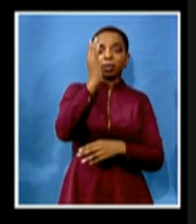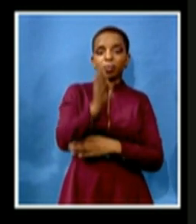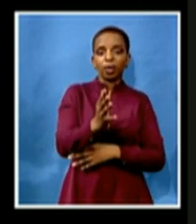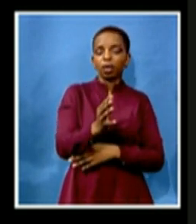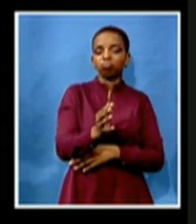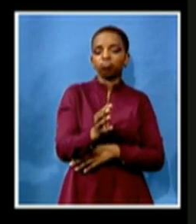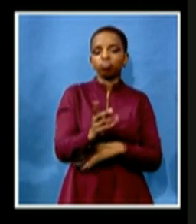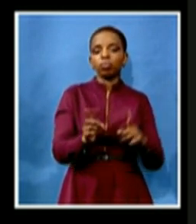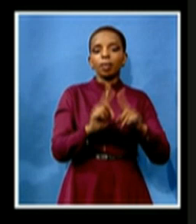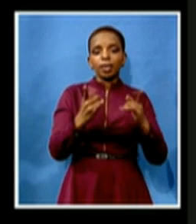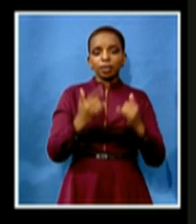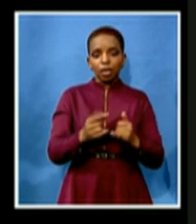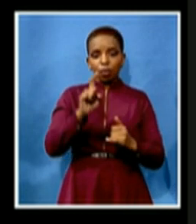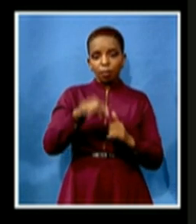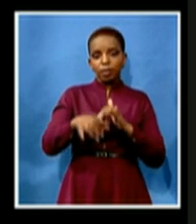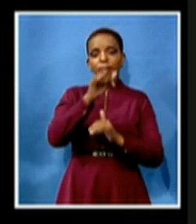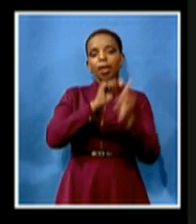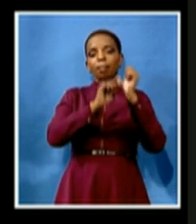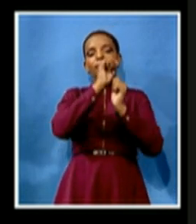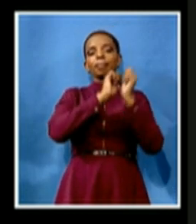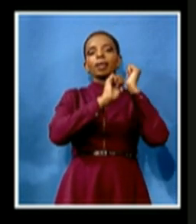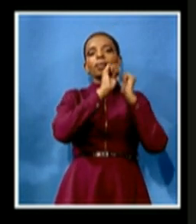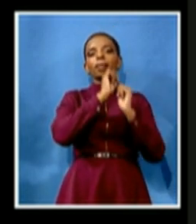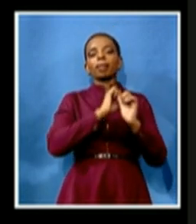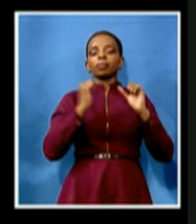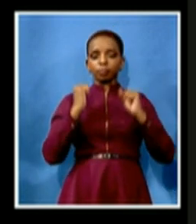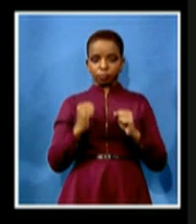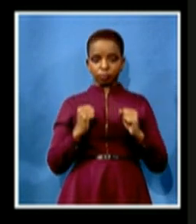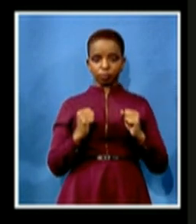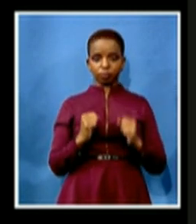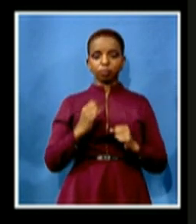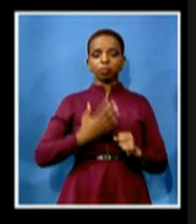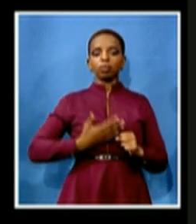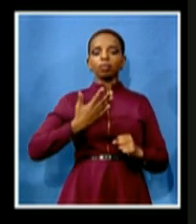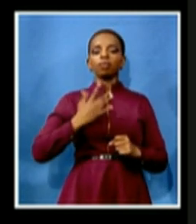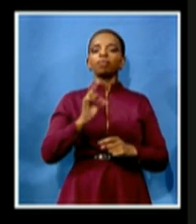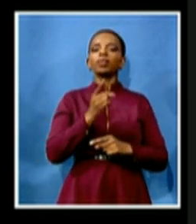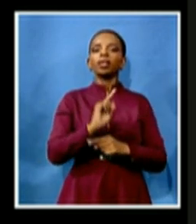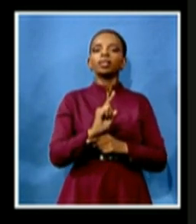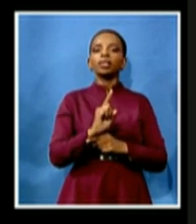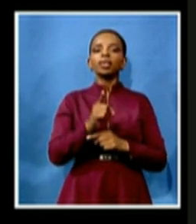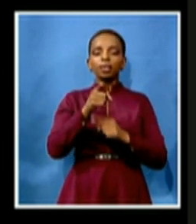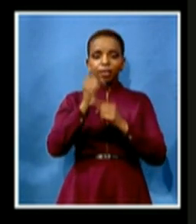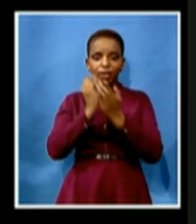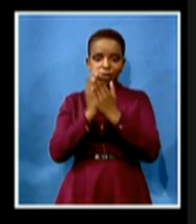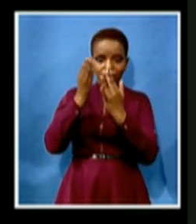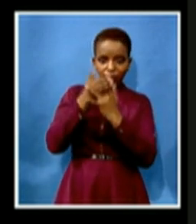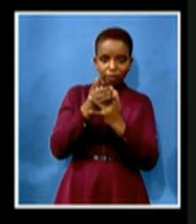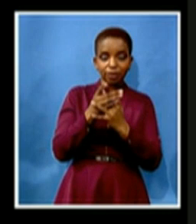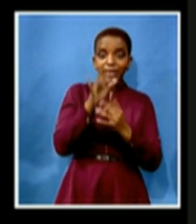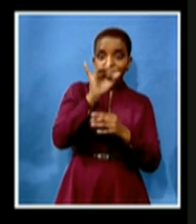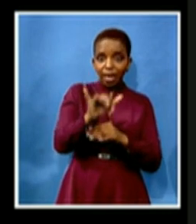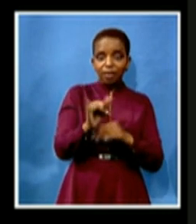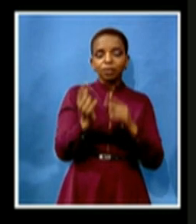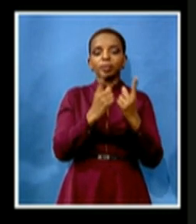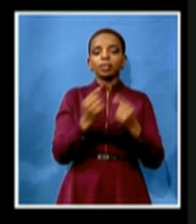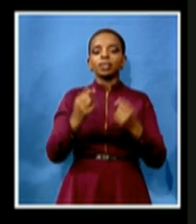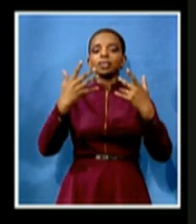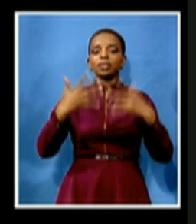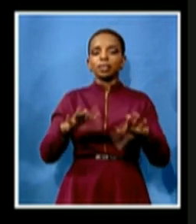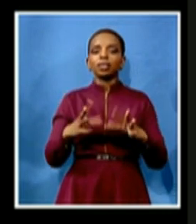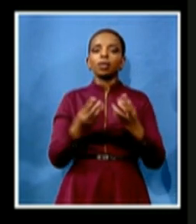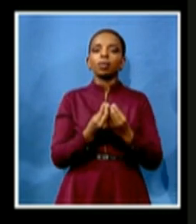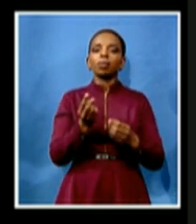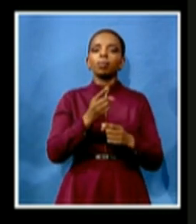insist on additional interventions. We have actually done so with additional reinforcements of teams to go and work with the Western